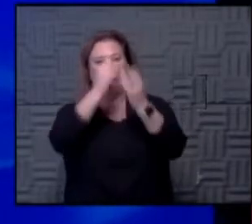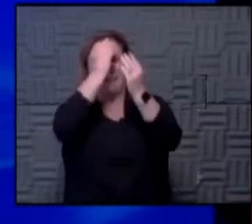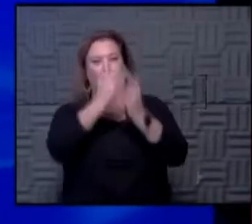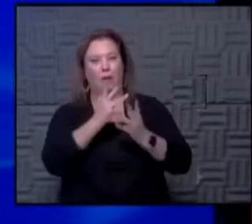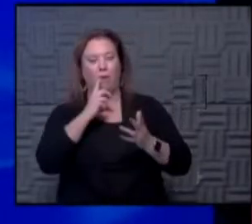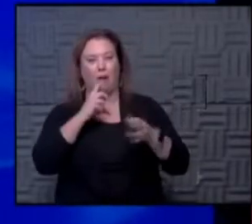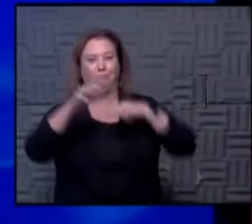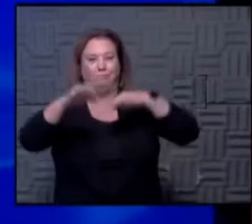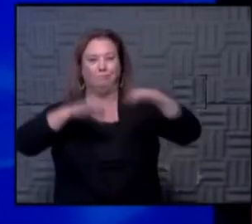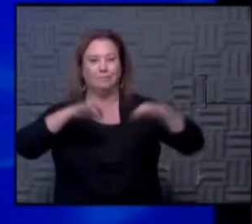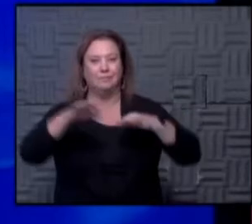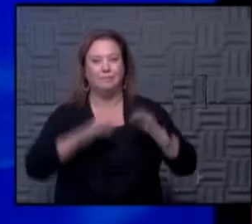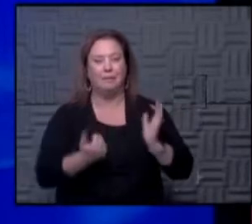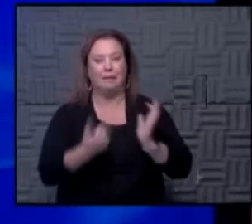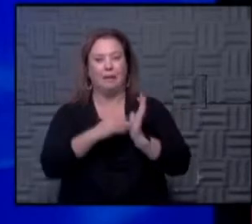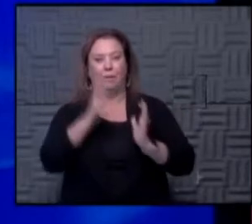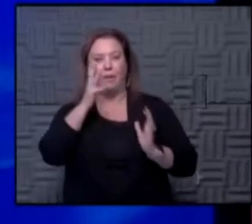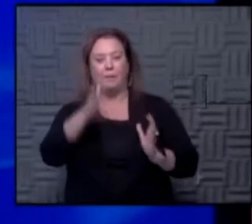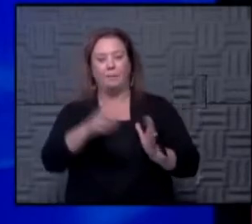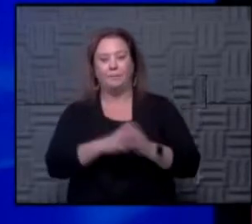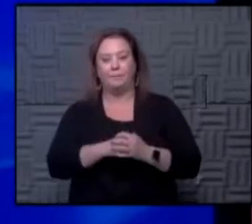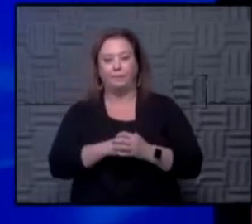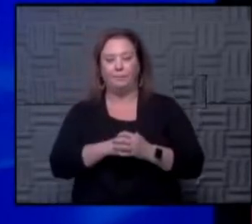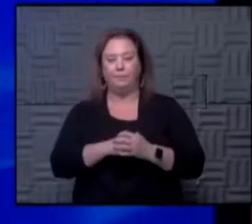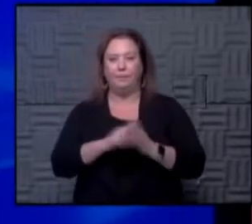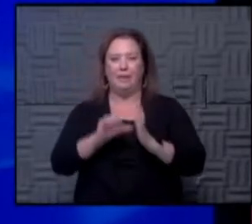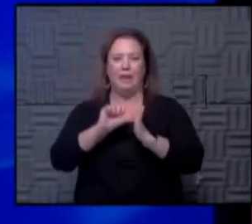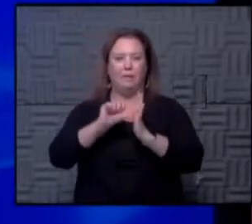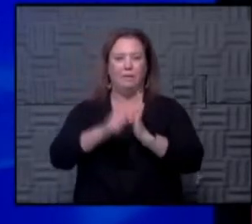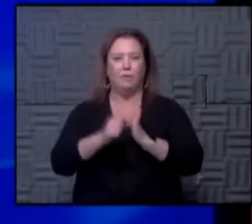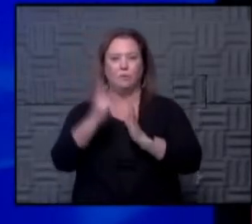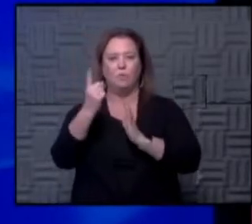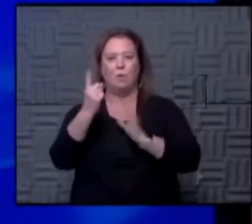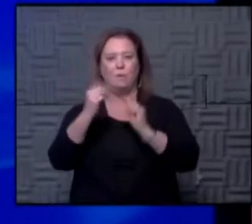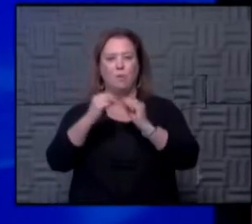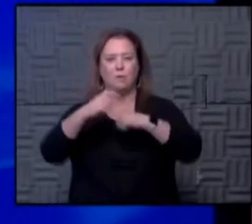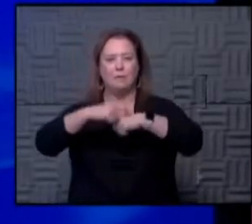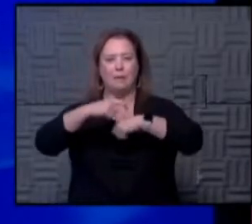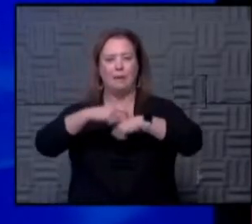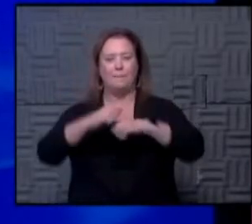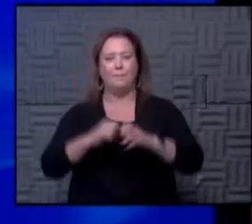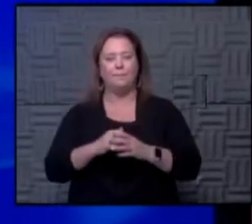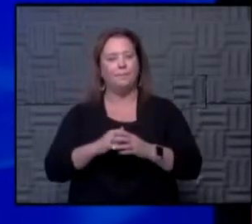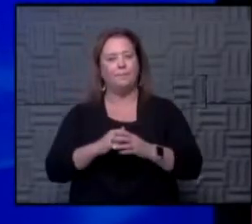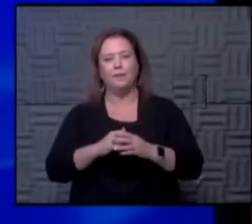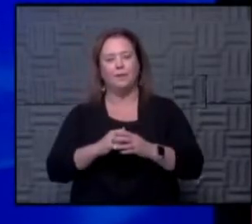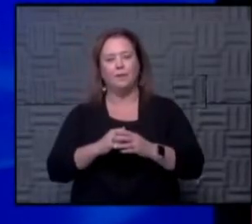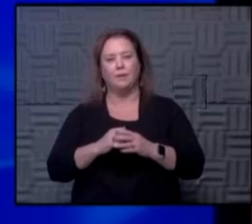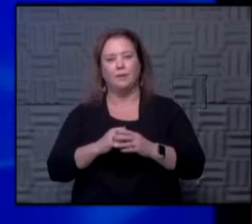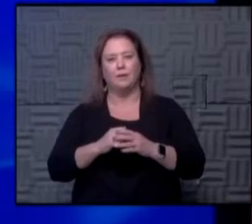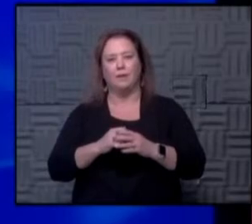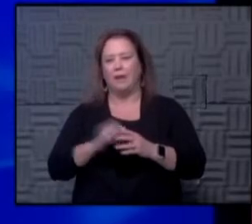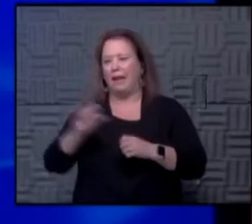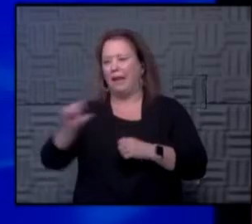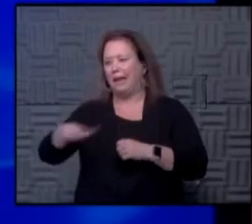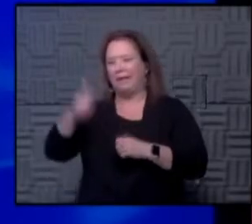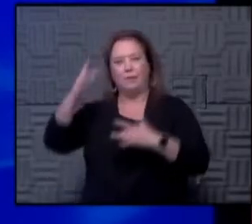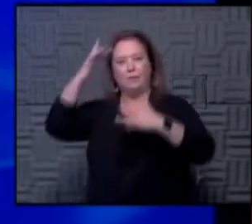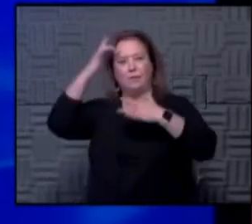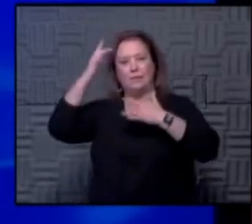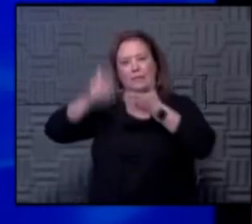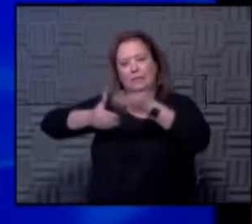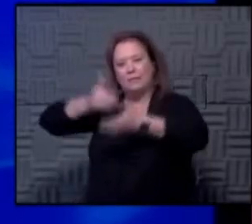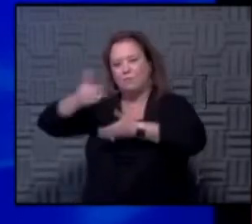again. And maybe I'll reinforce one more time. There is not another disease